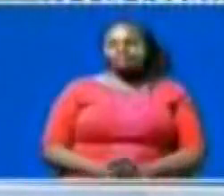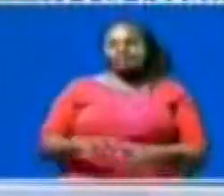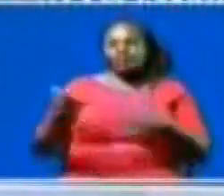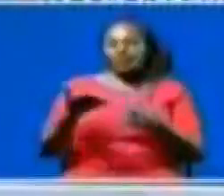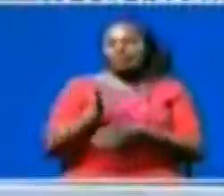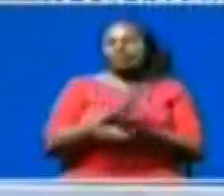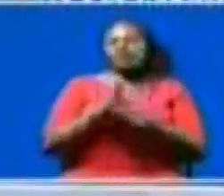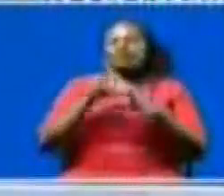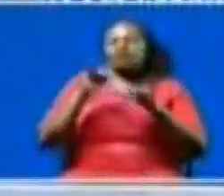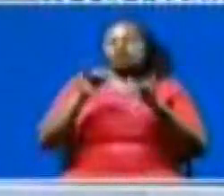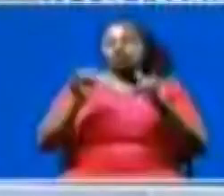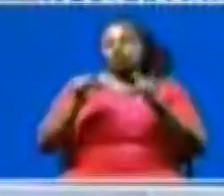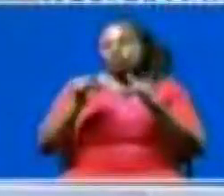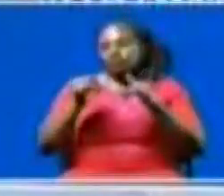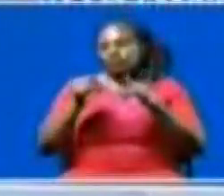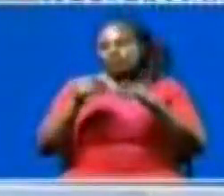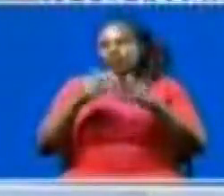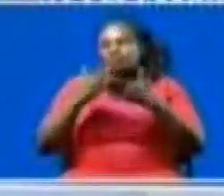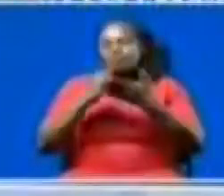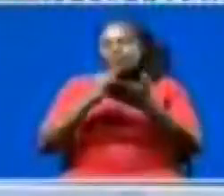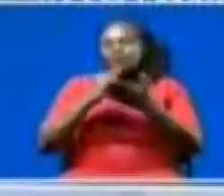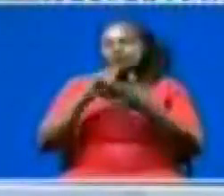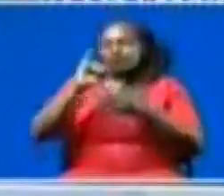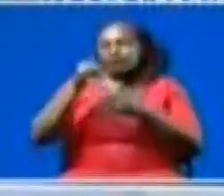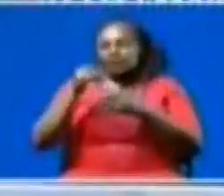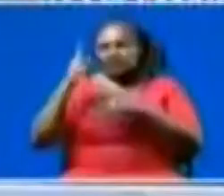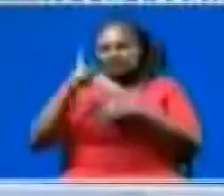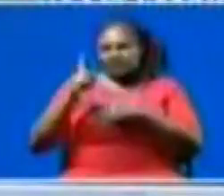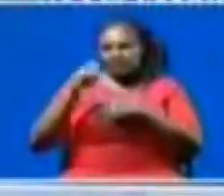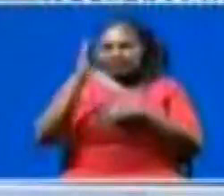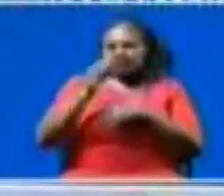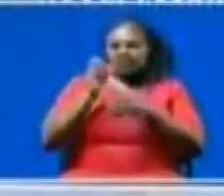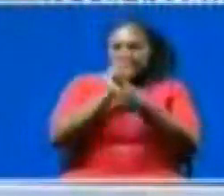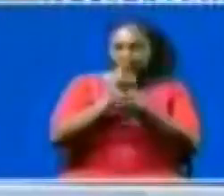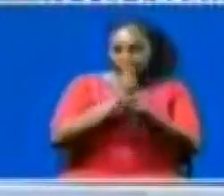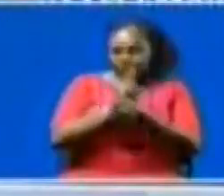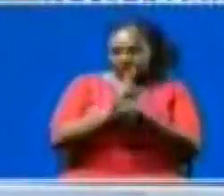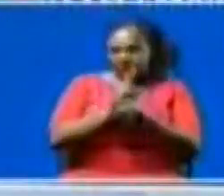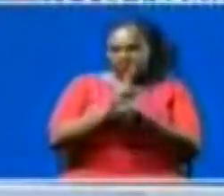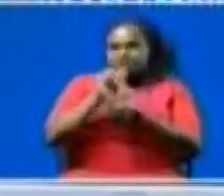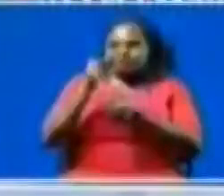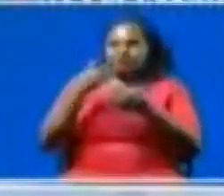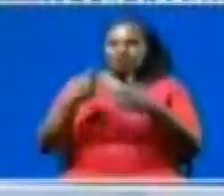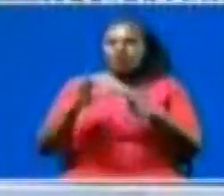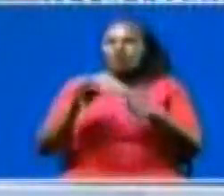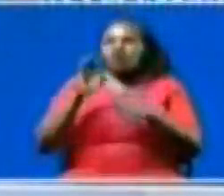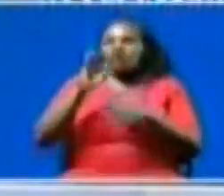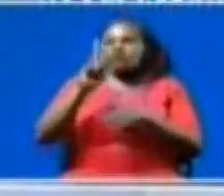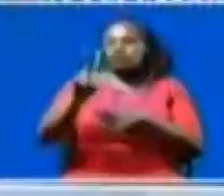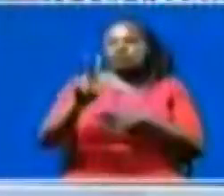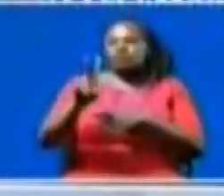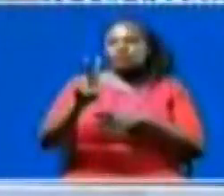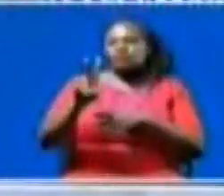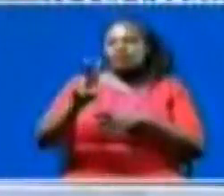Welcome back. You're watching KTN Primetime News. Between January 1st this year and the 31st of December, Kenya lost